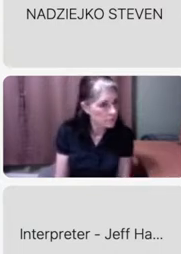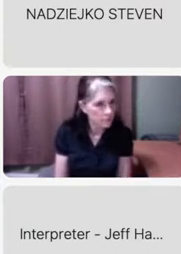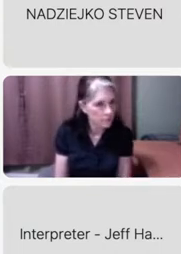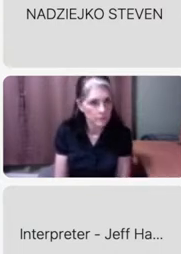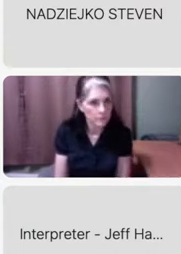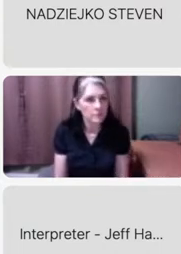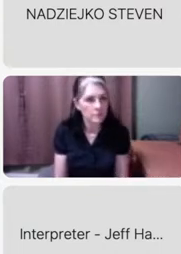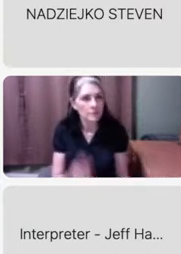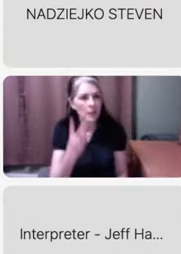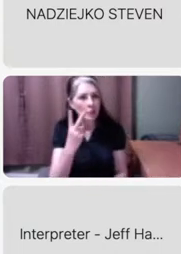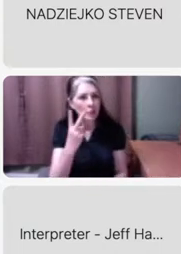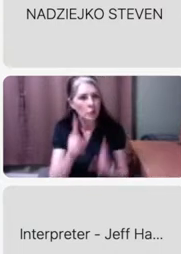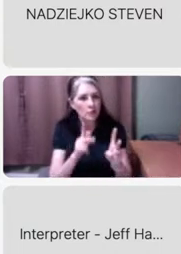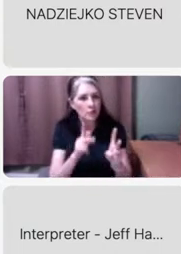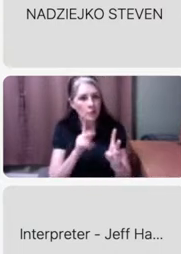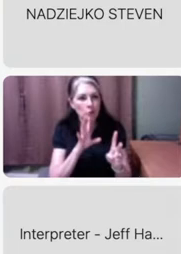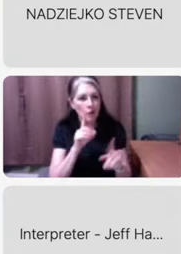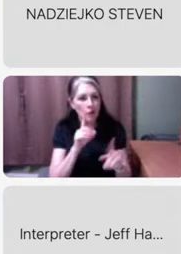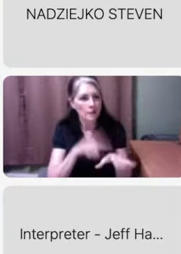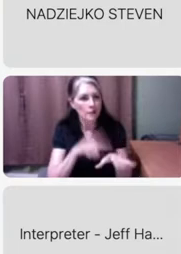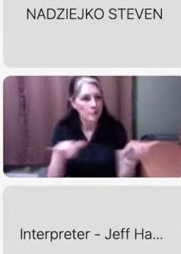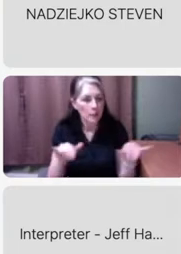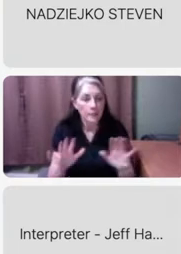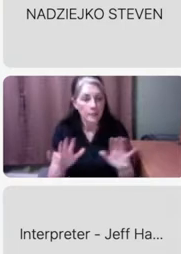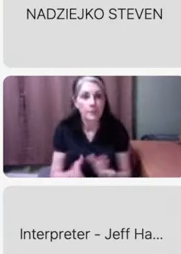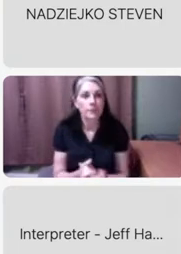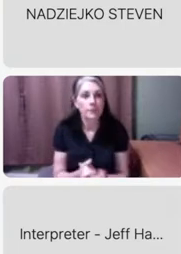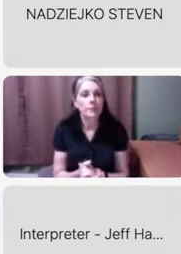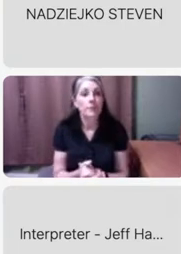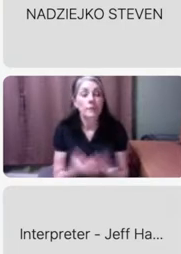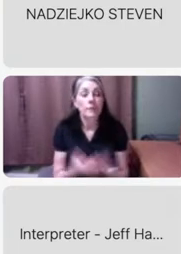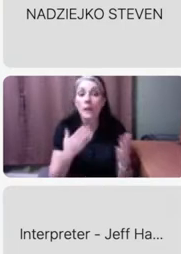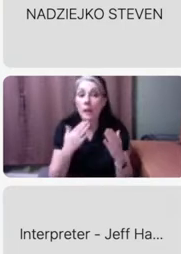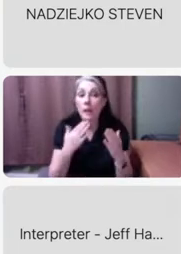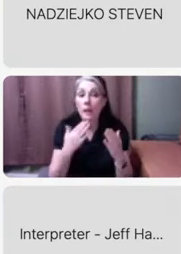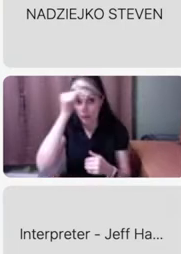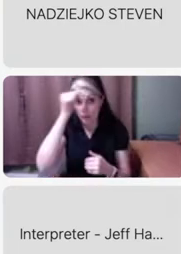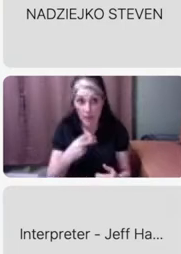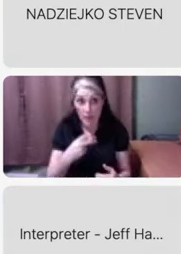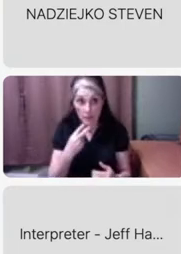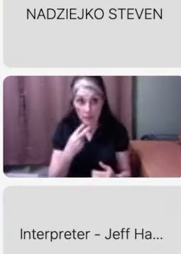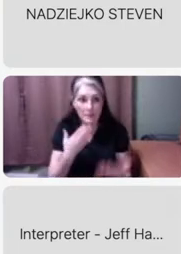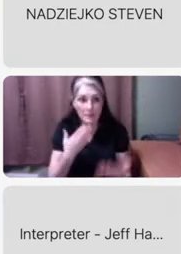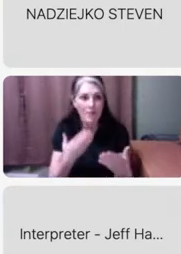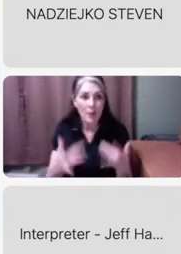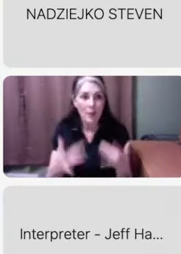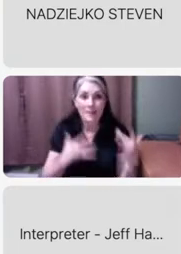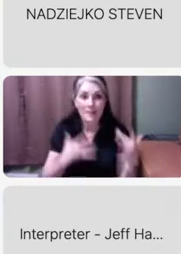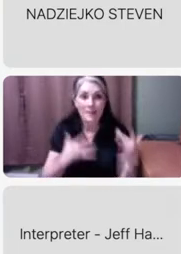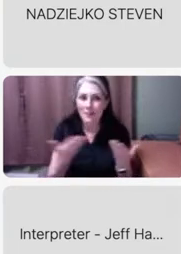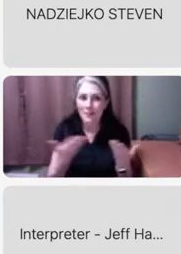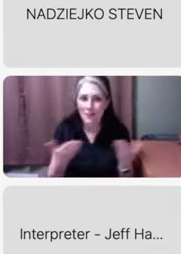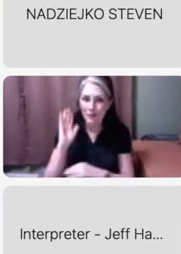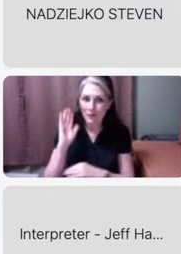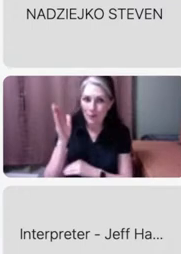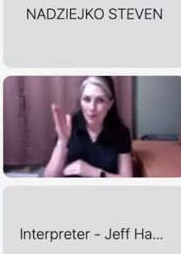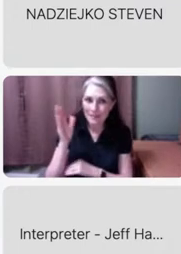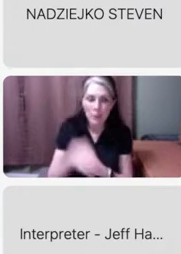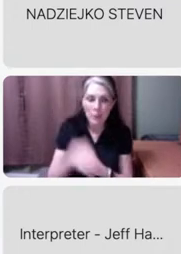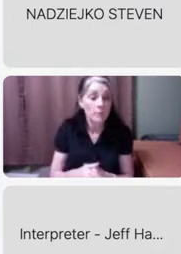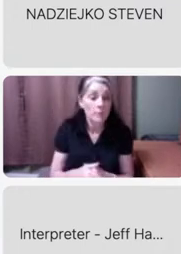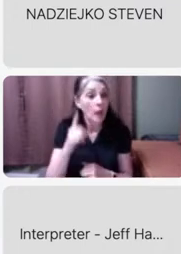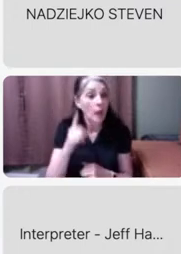um and thank you director and see so i'm i'm really excited that you're here uh giving the presentation because i think uh